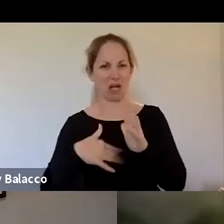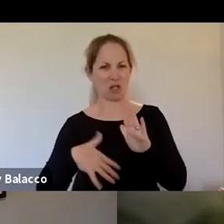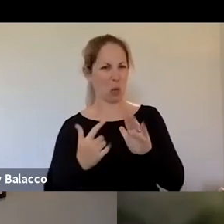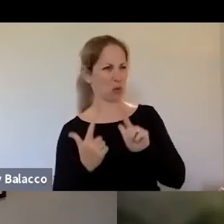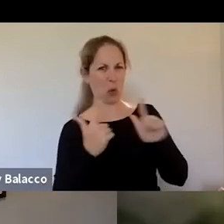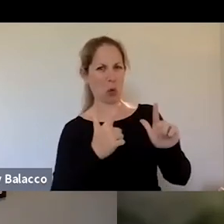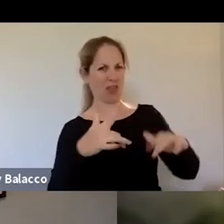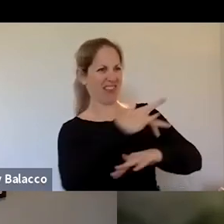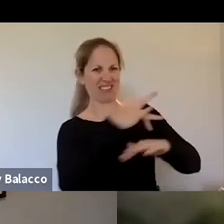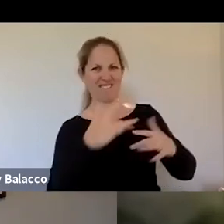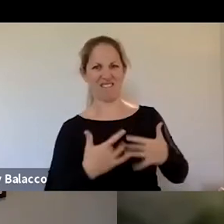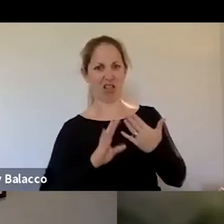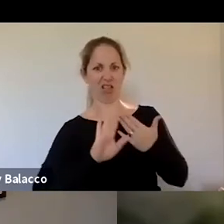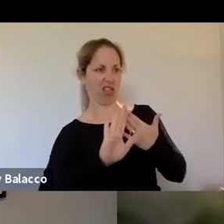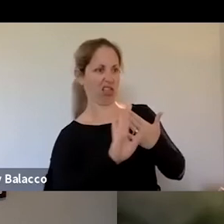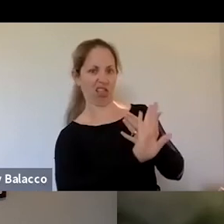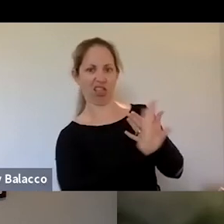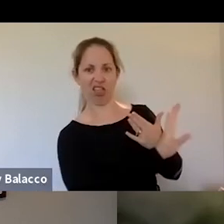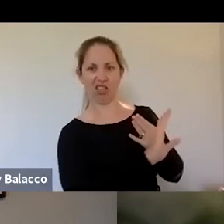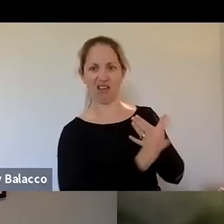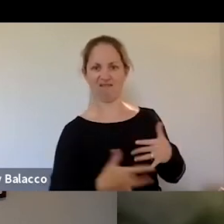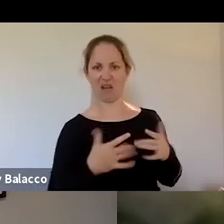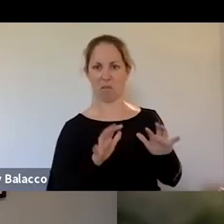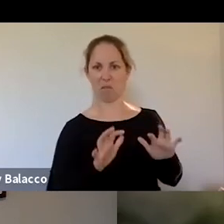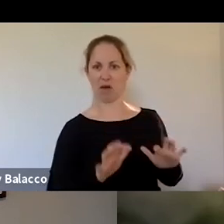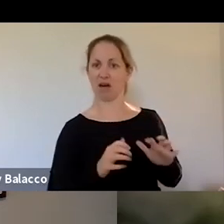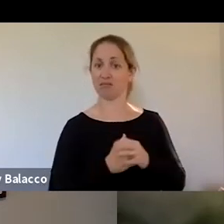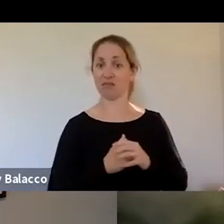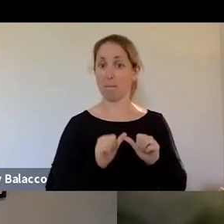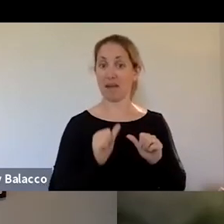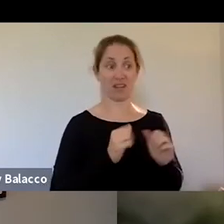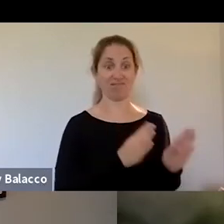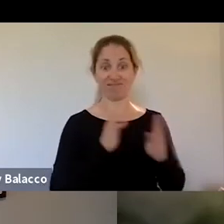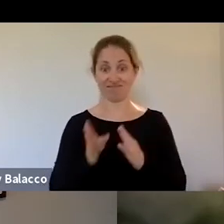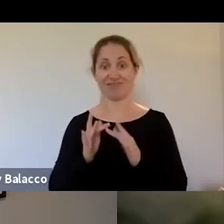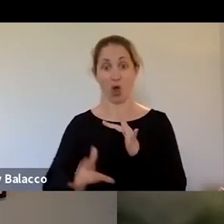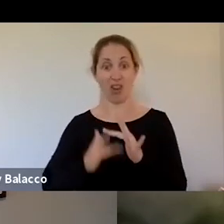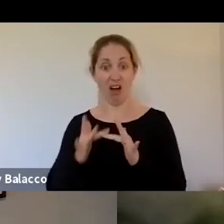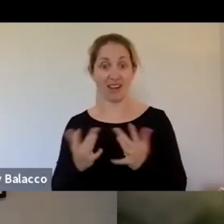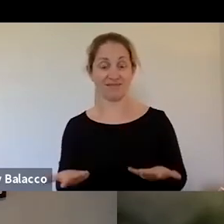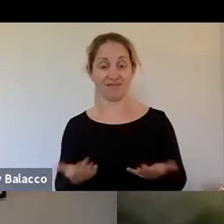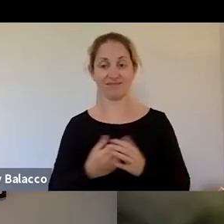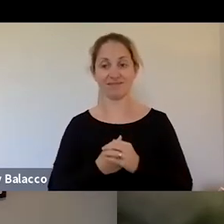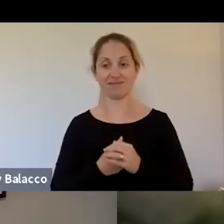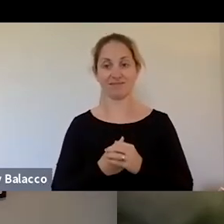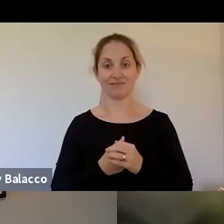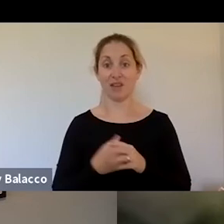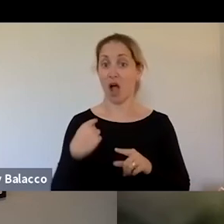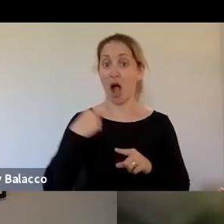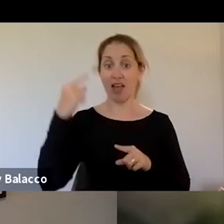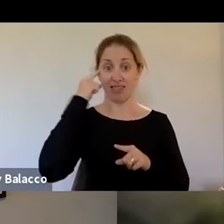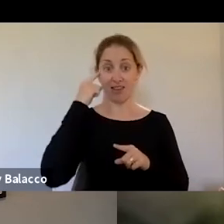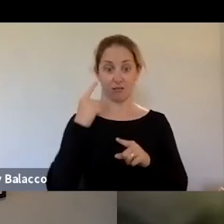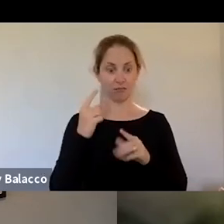We also know that for some visual arts organisations, moving to digital during the pandemic has been really quite